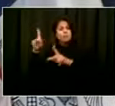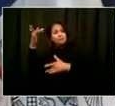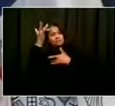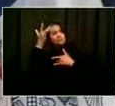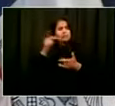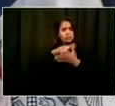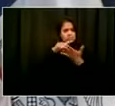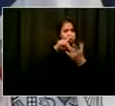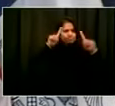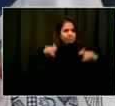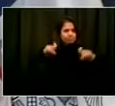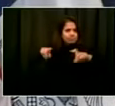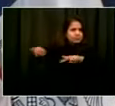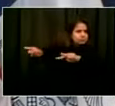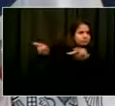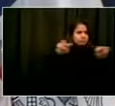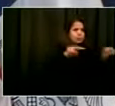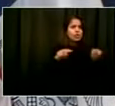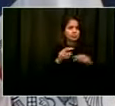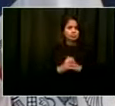we have Gersh from Streetsburg.